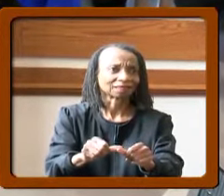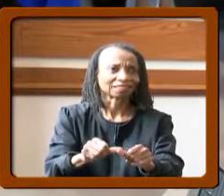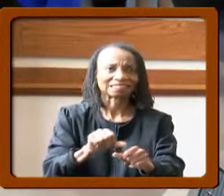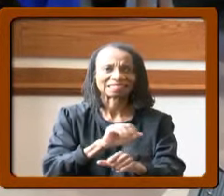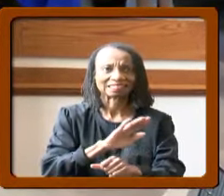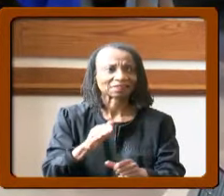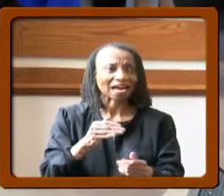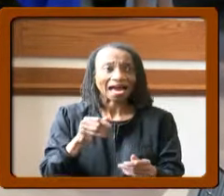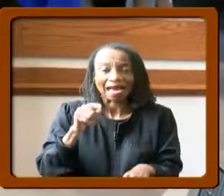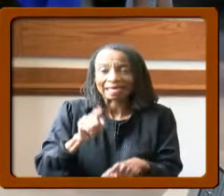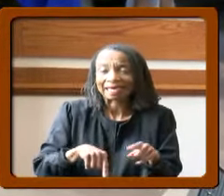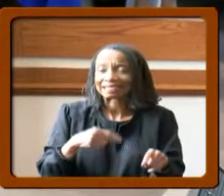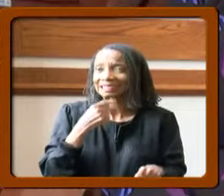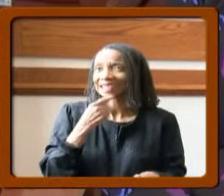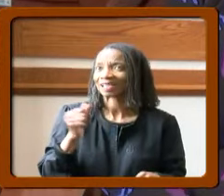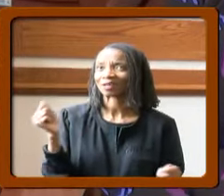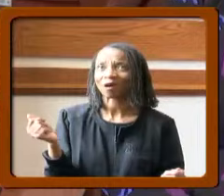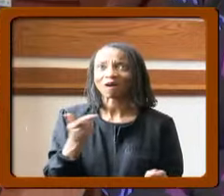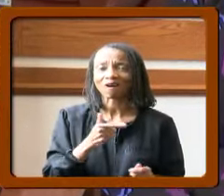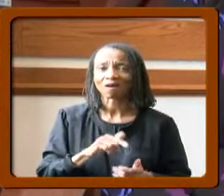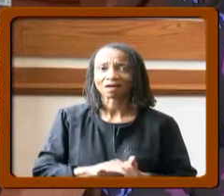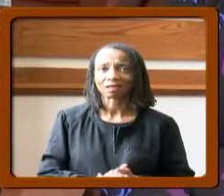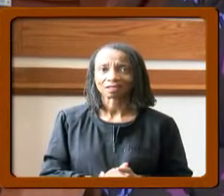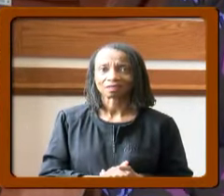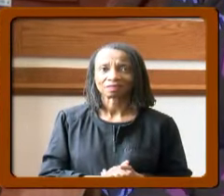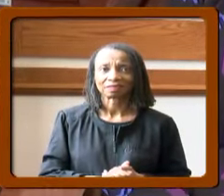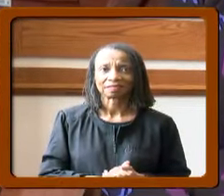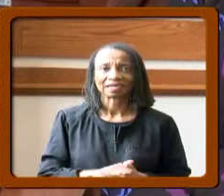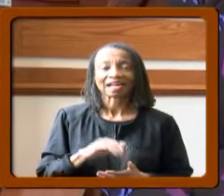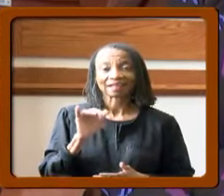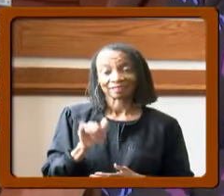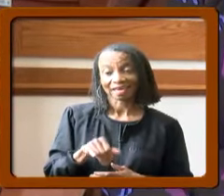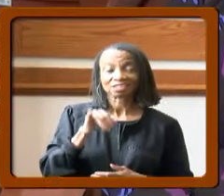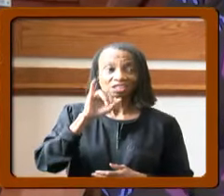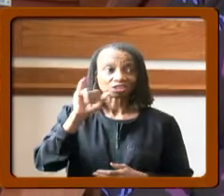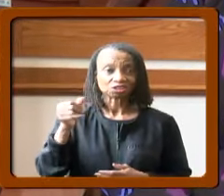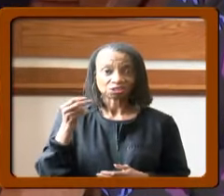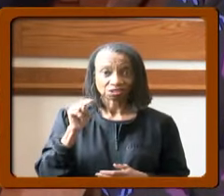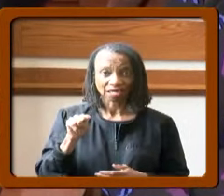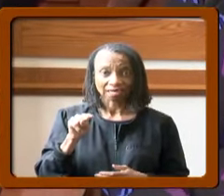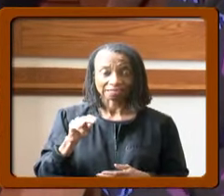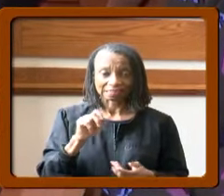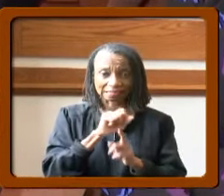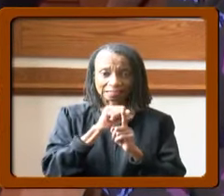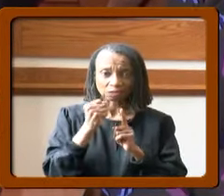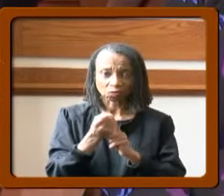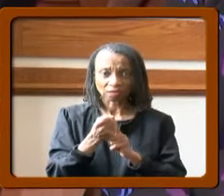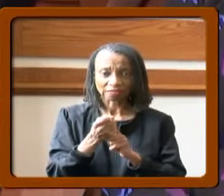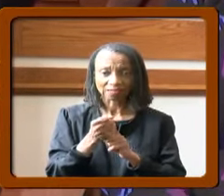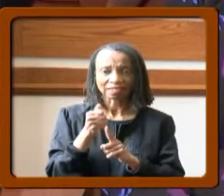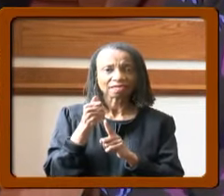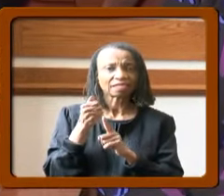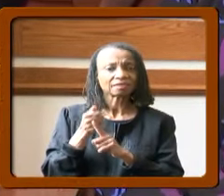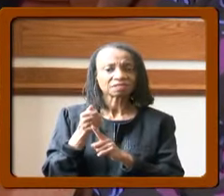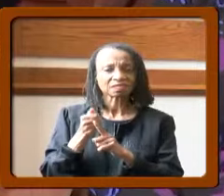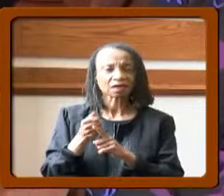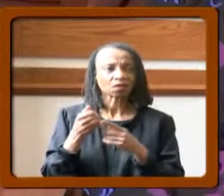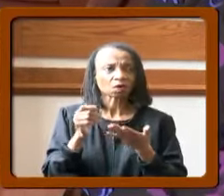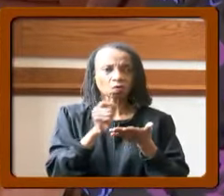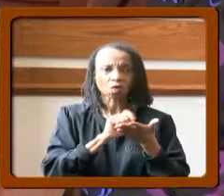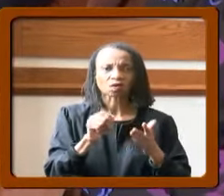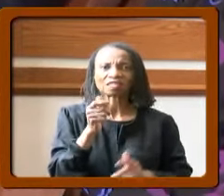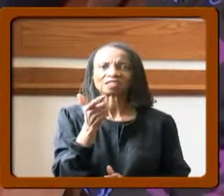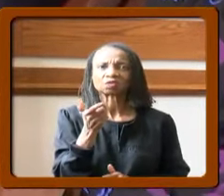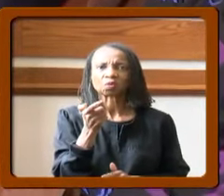I just can't tell it all. And that's John's dilemma, having written 21 chapters.